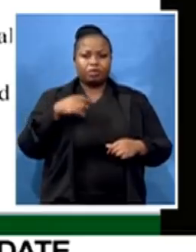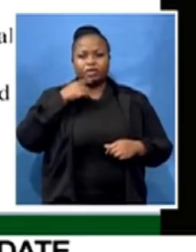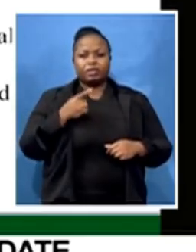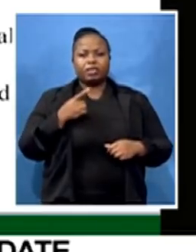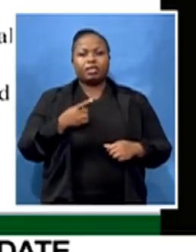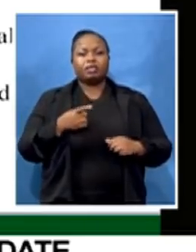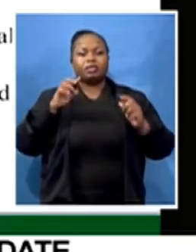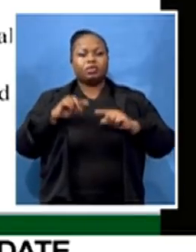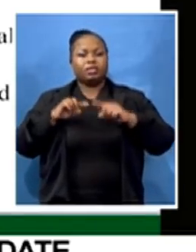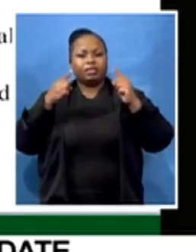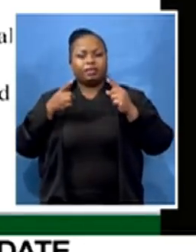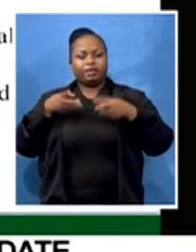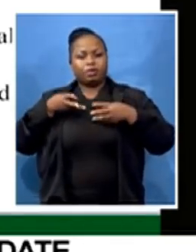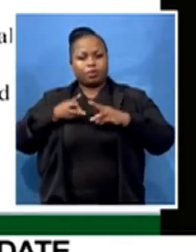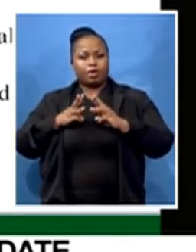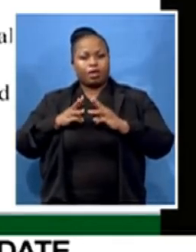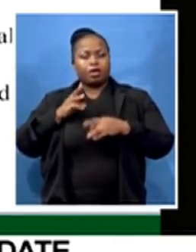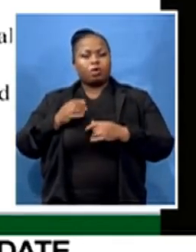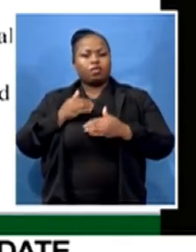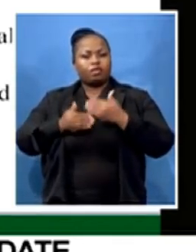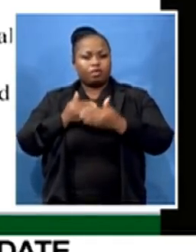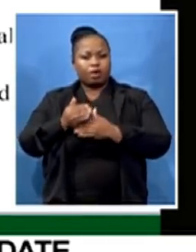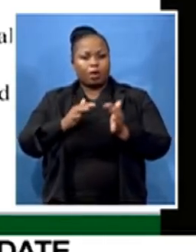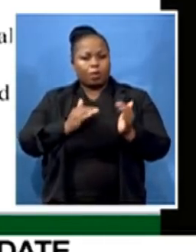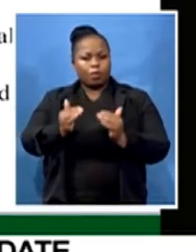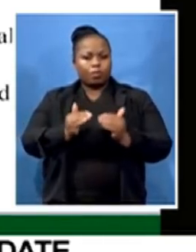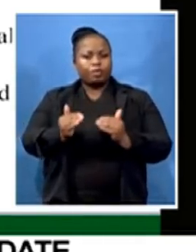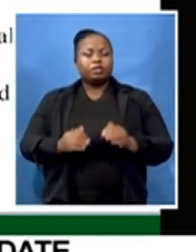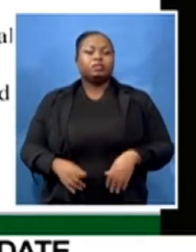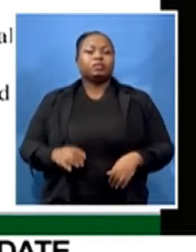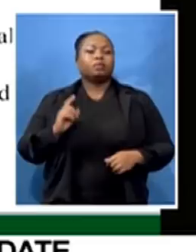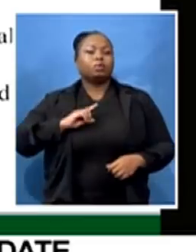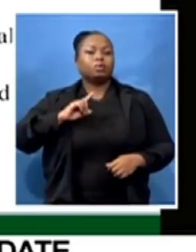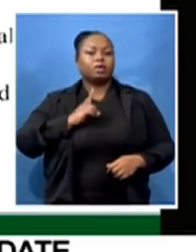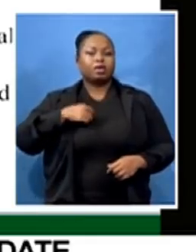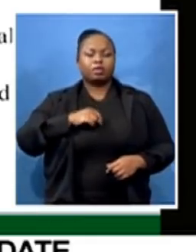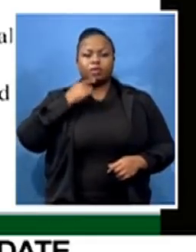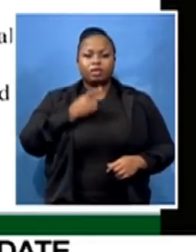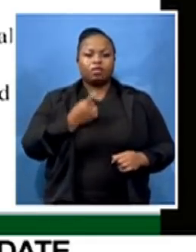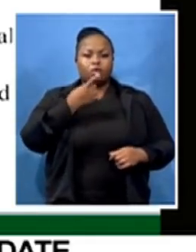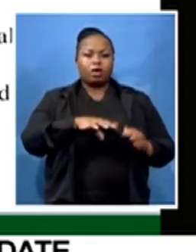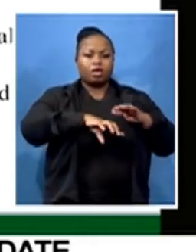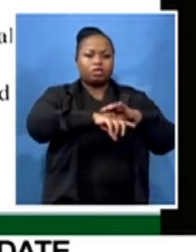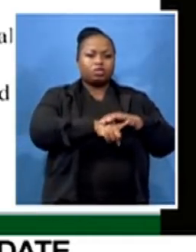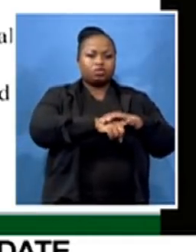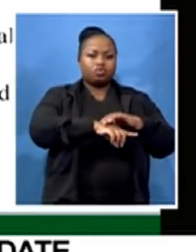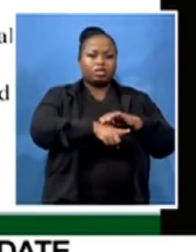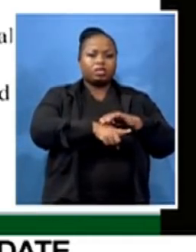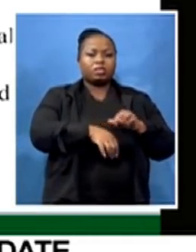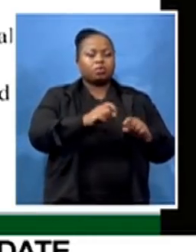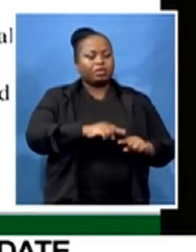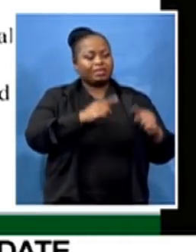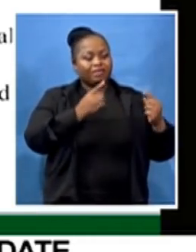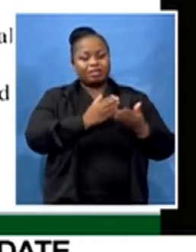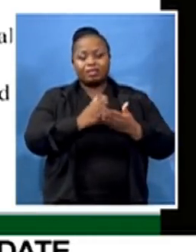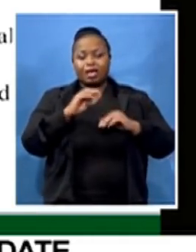basically where we say that the numbers of cases per district varies. Some have got very high, others very little. And therefore,